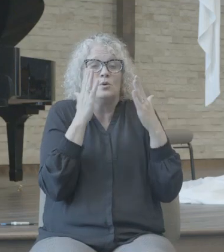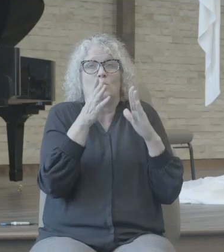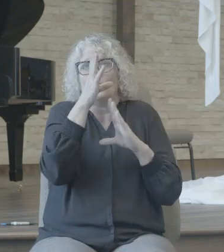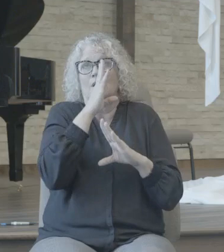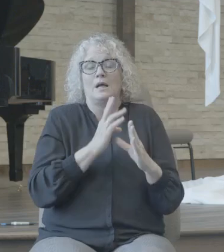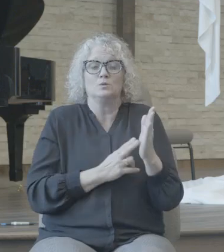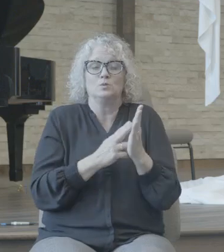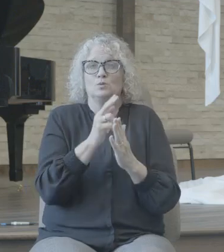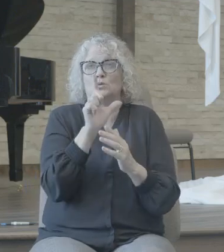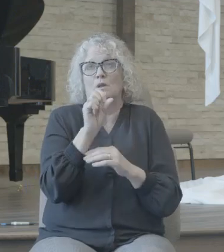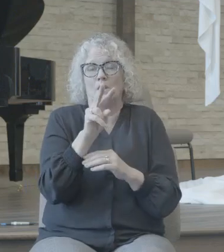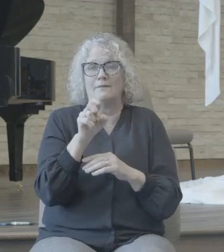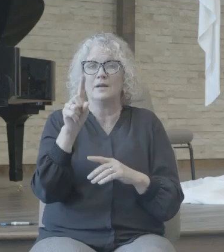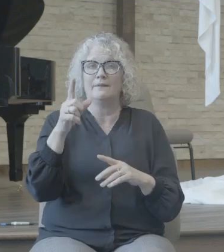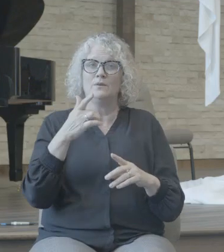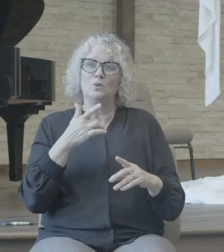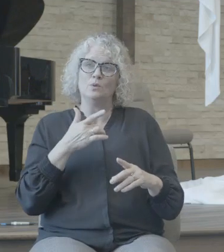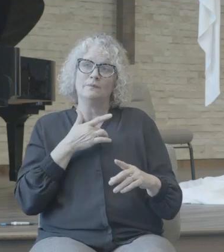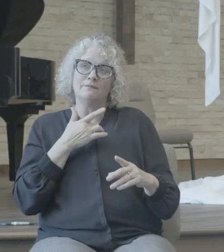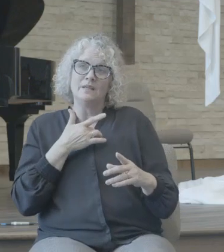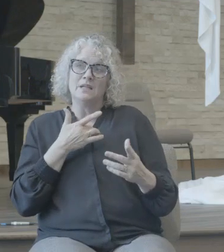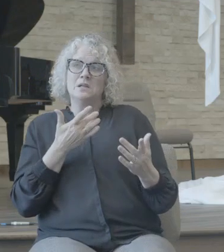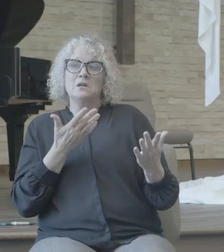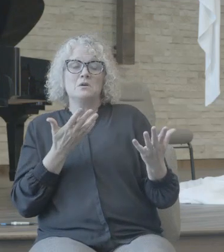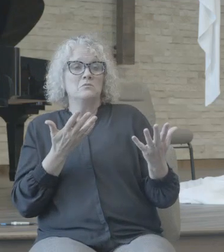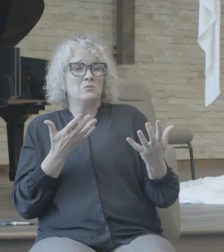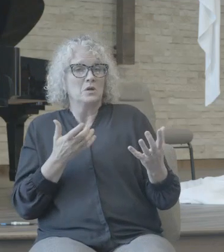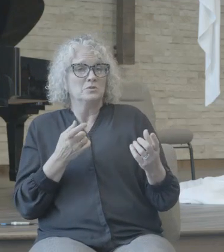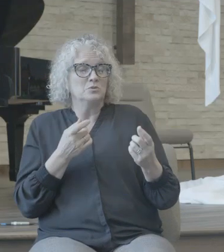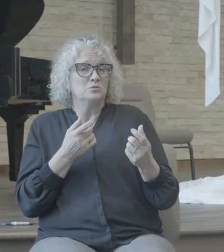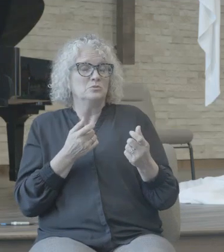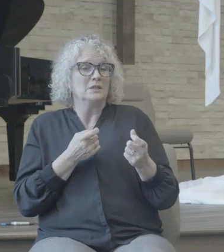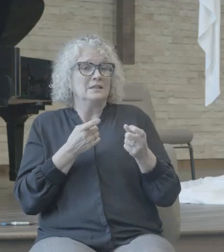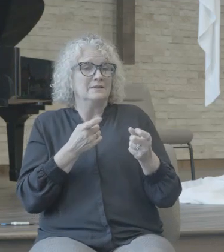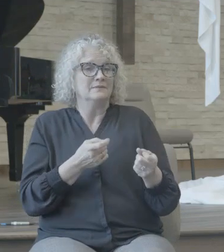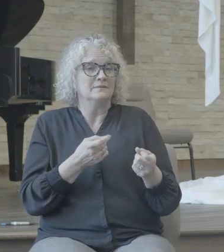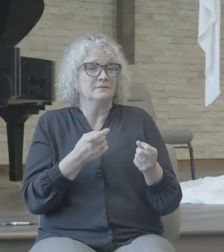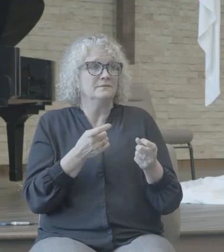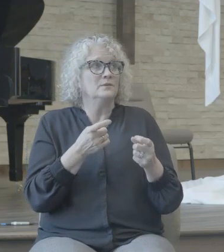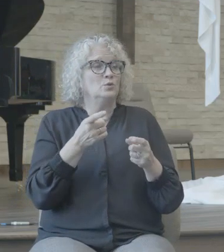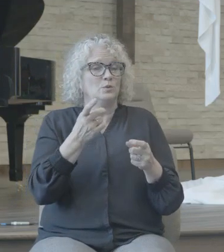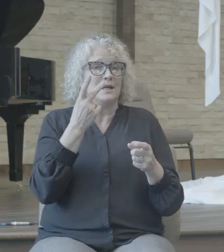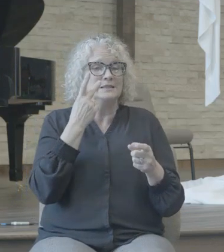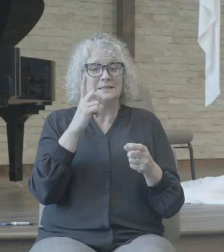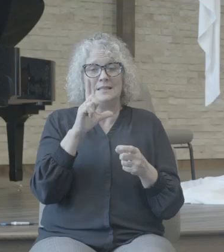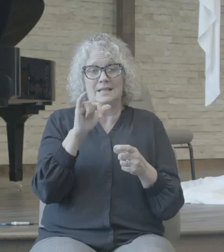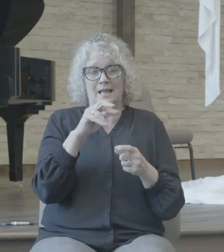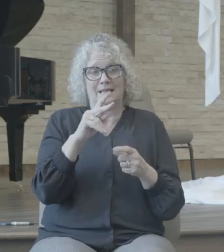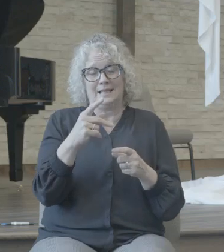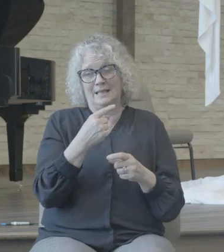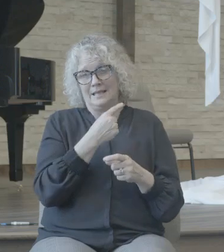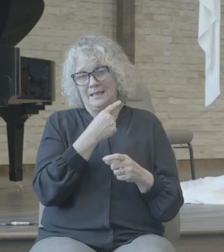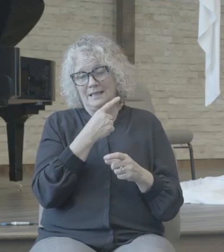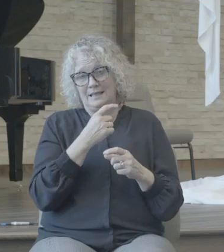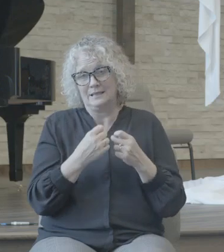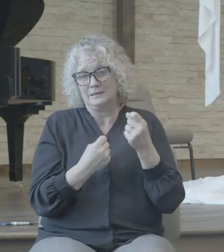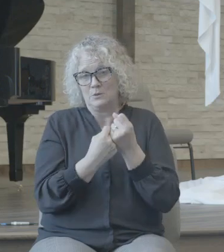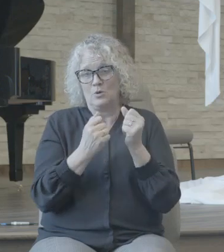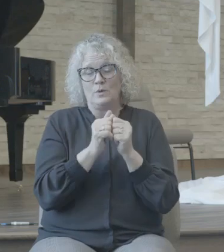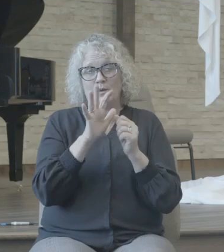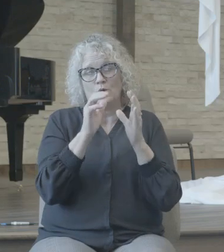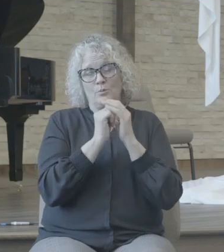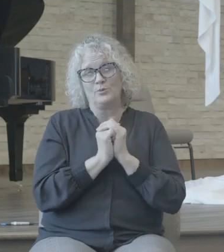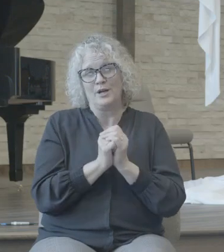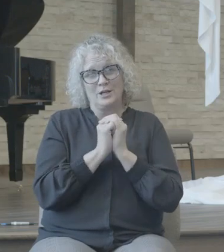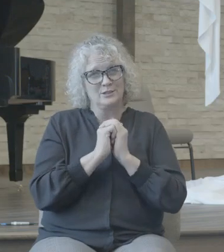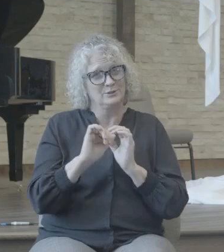if you feel so inclined to, we would love for you to donate at the link that you see, or really just supporting us with your prayers would